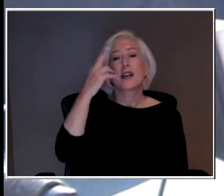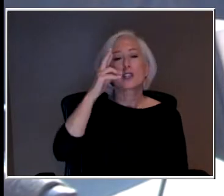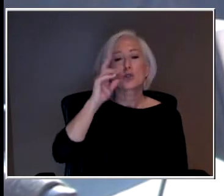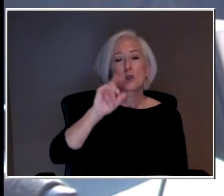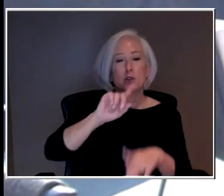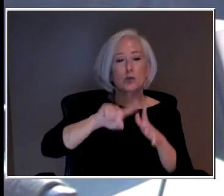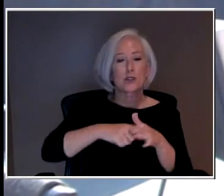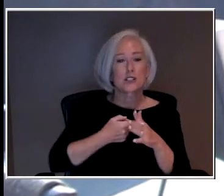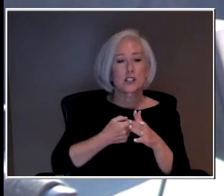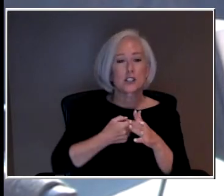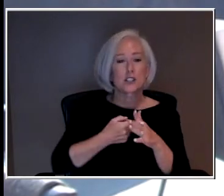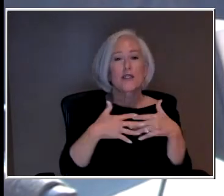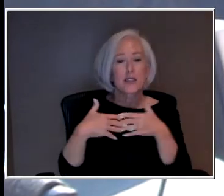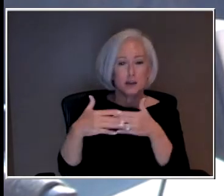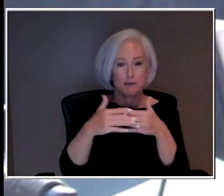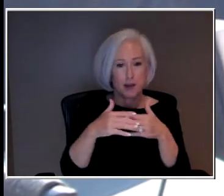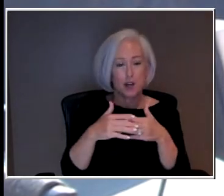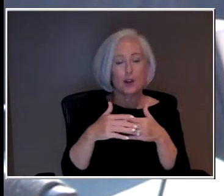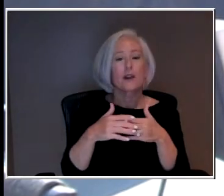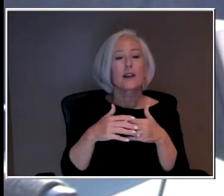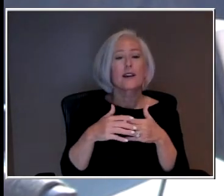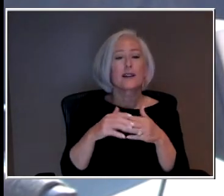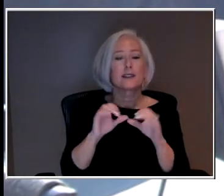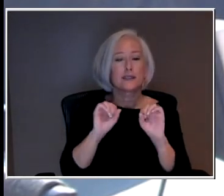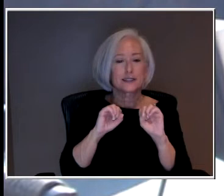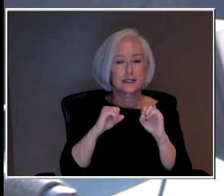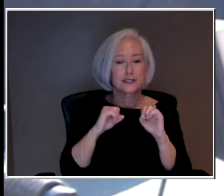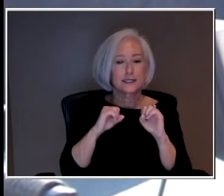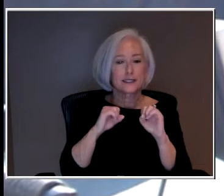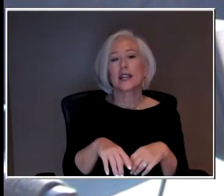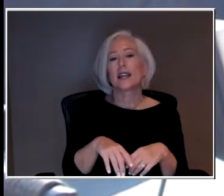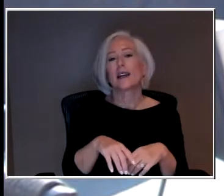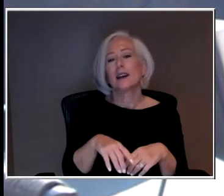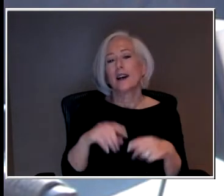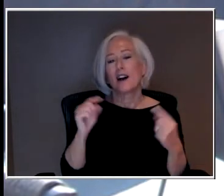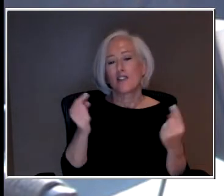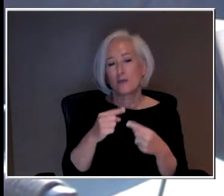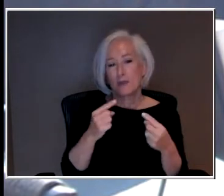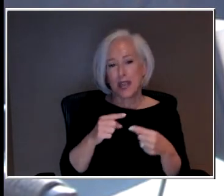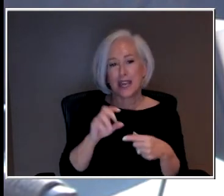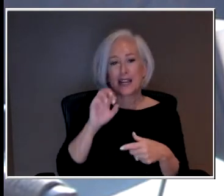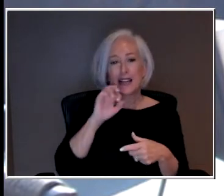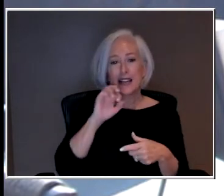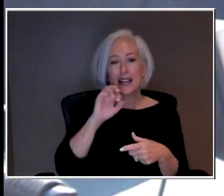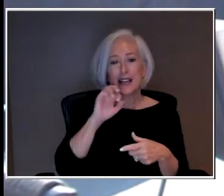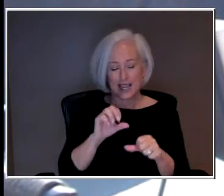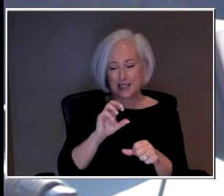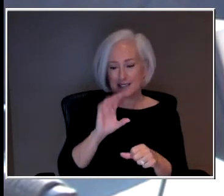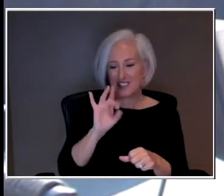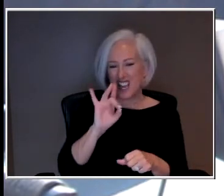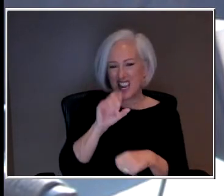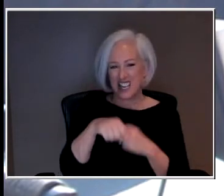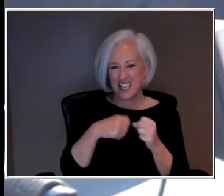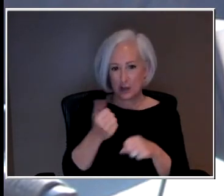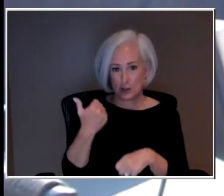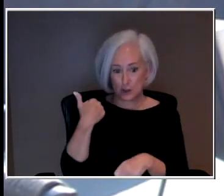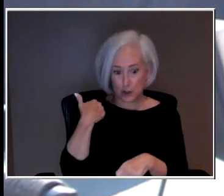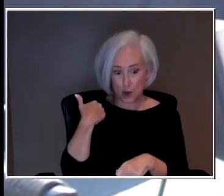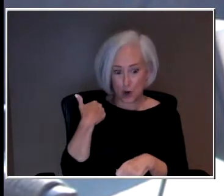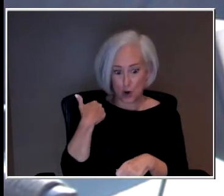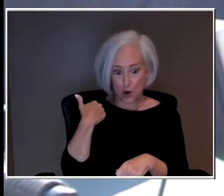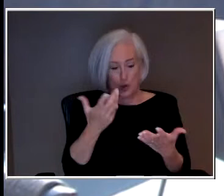American Society of Pain and Neuroscience about 6 years ago was that we really wanted to, educate, starting in the United